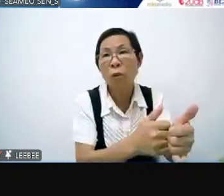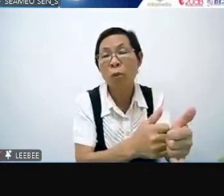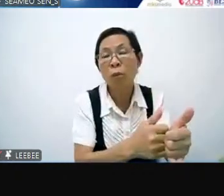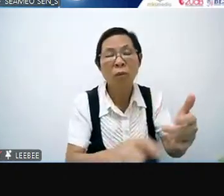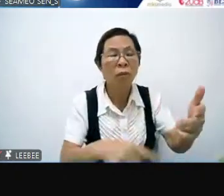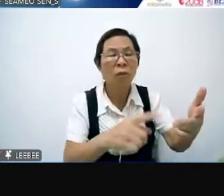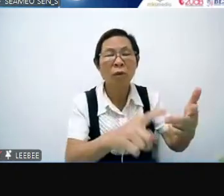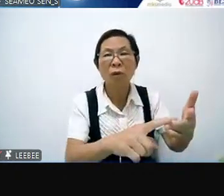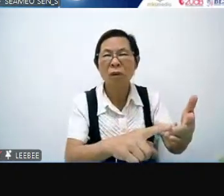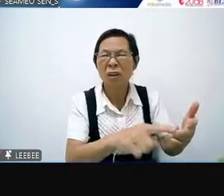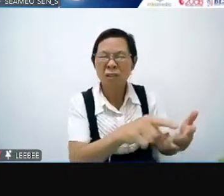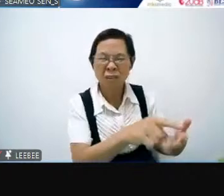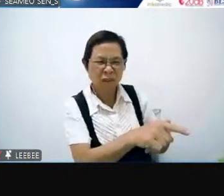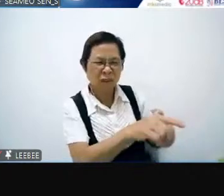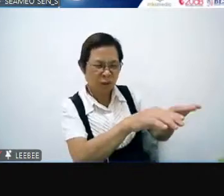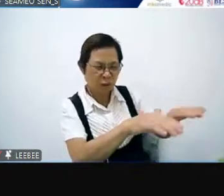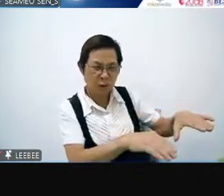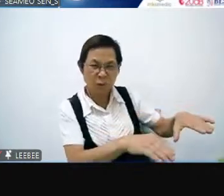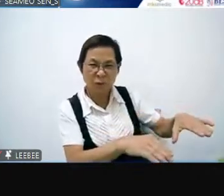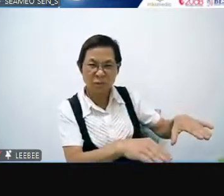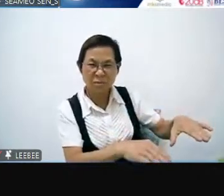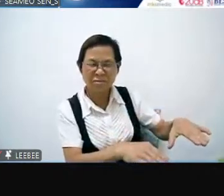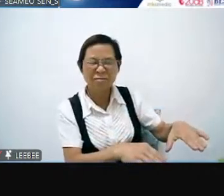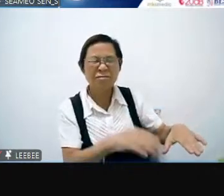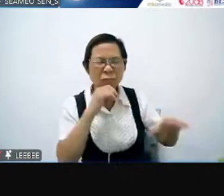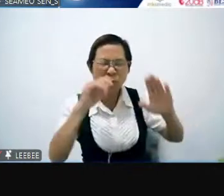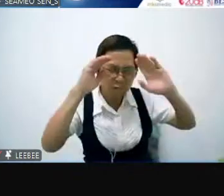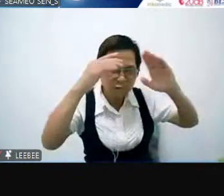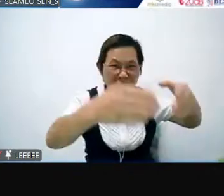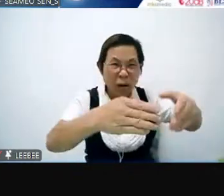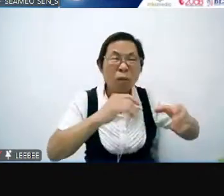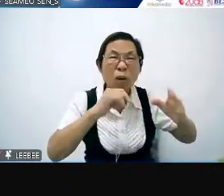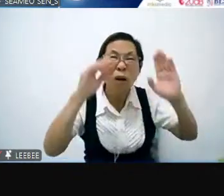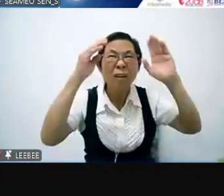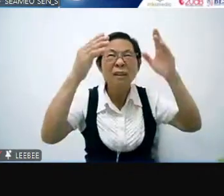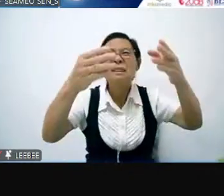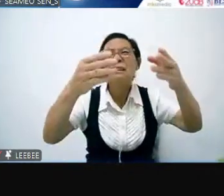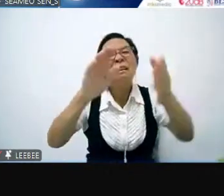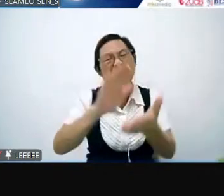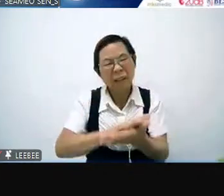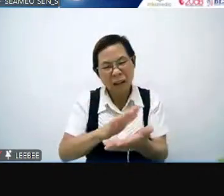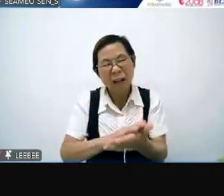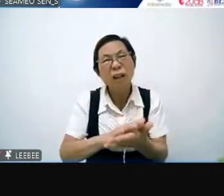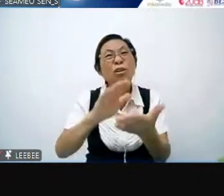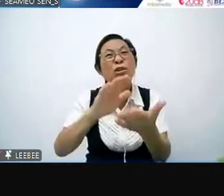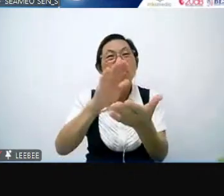and they seem like inattentive to the class teaching,